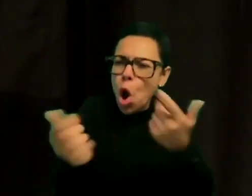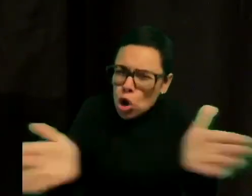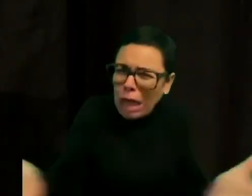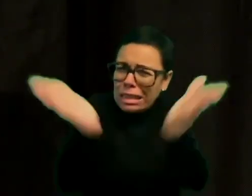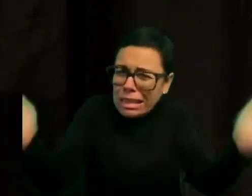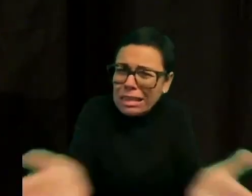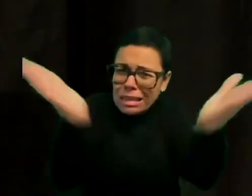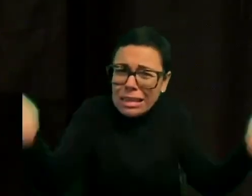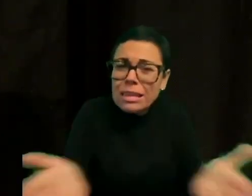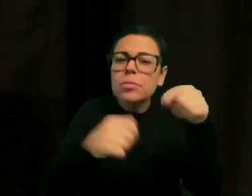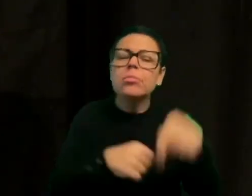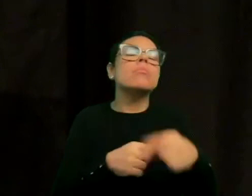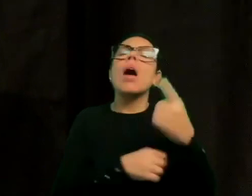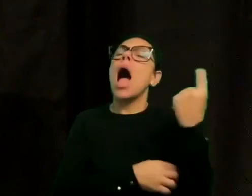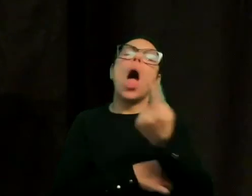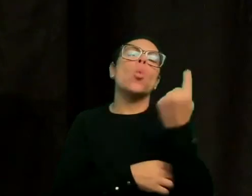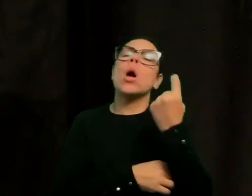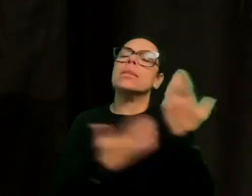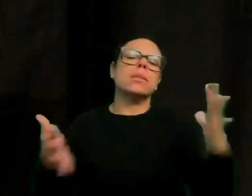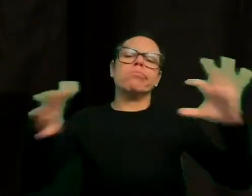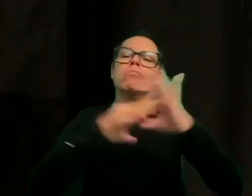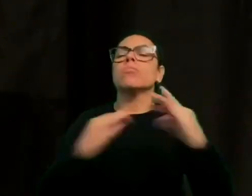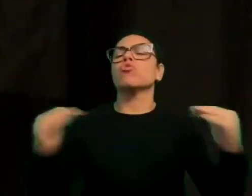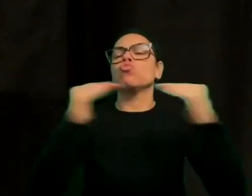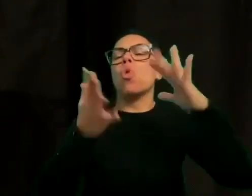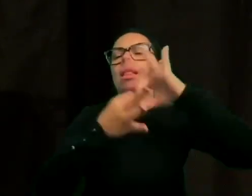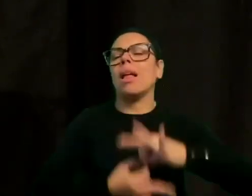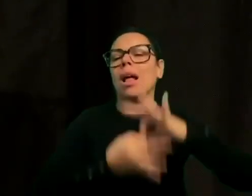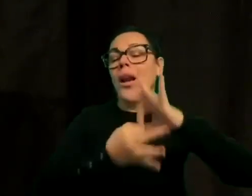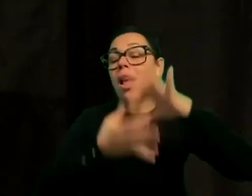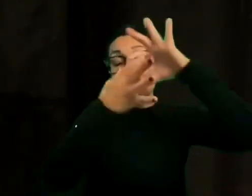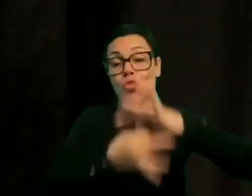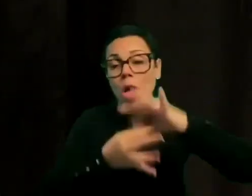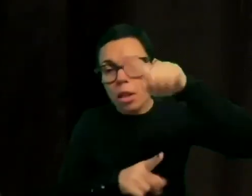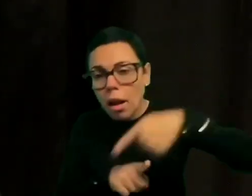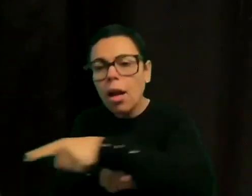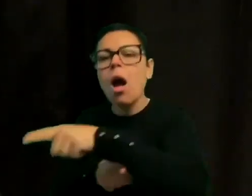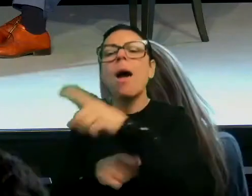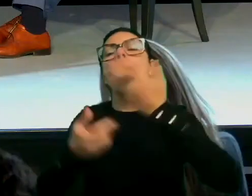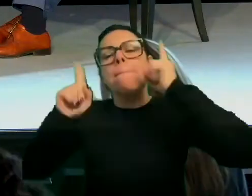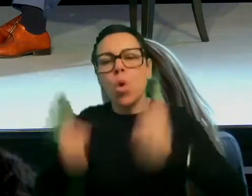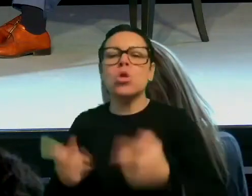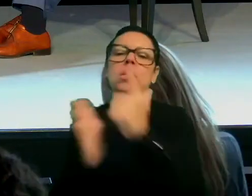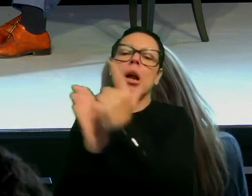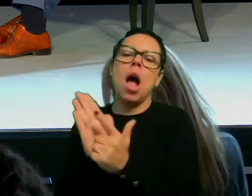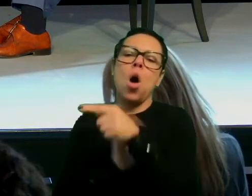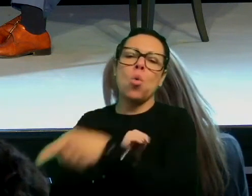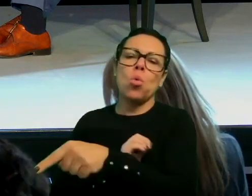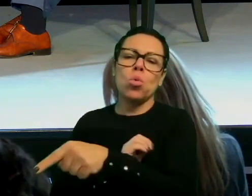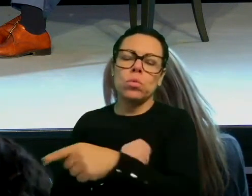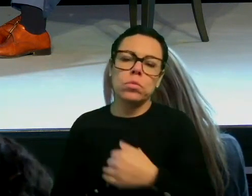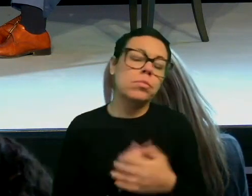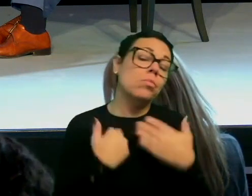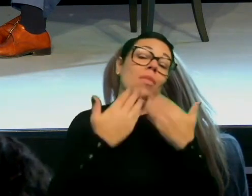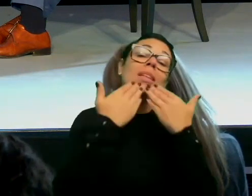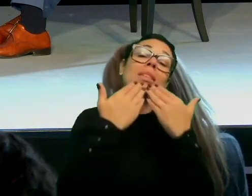that we do need legislation, and legislation helps us to progress. Okay. Well, thank you so much, and I hope both of you on both sides of the legislative